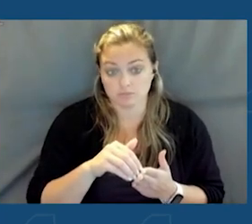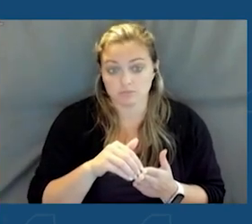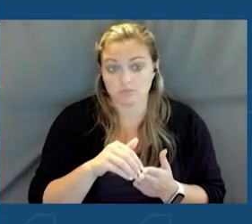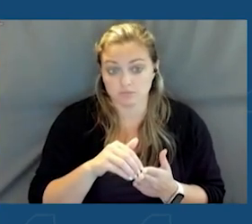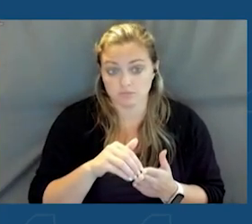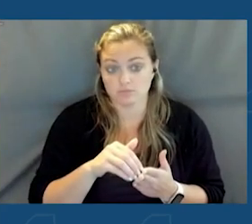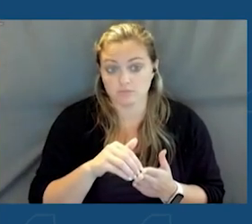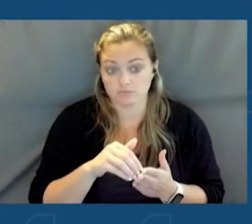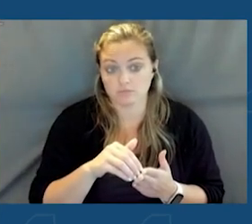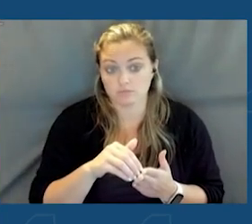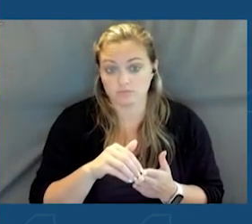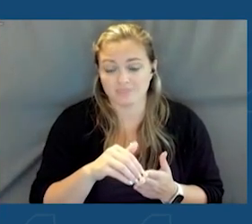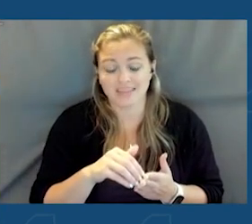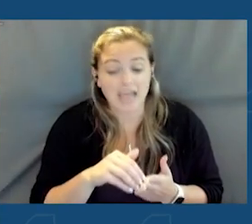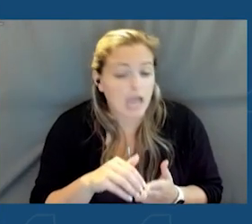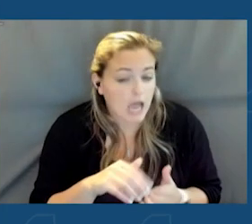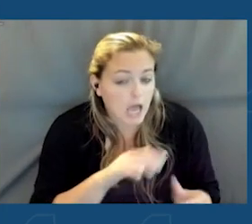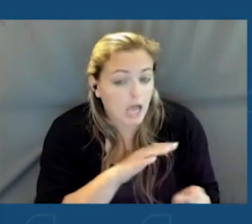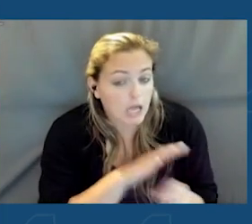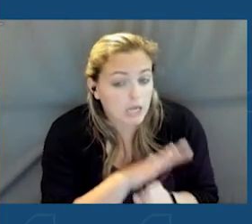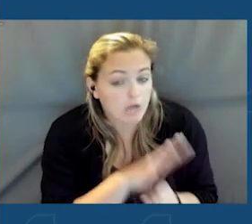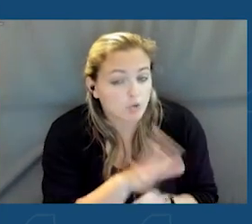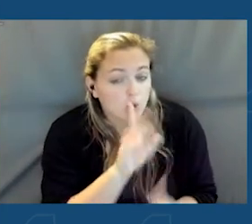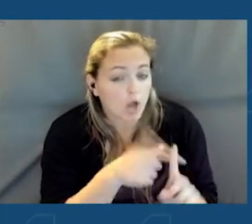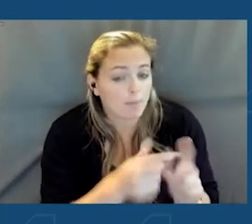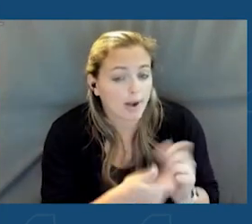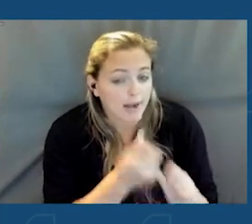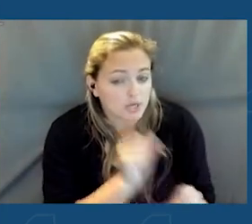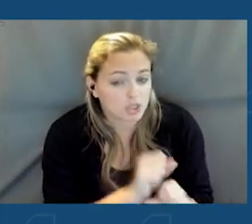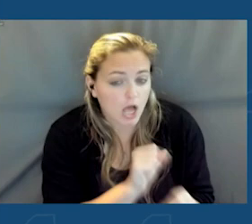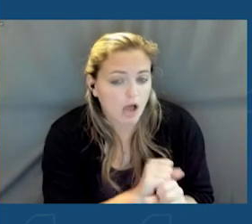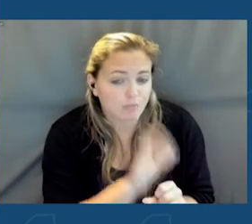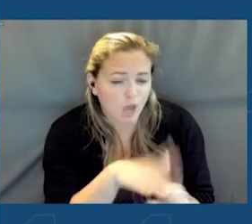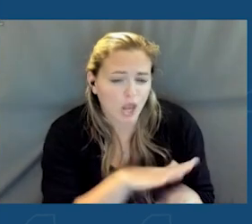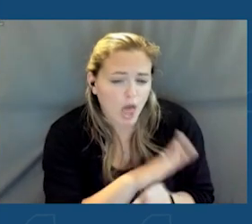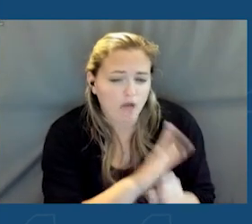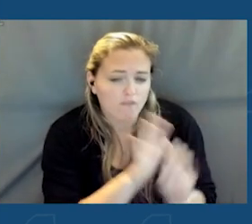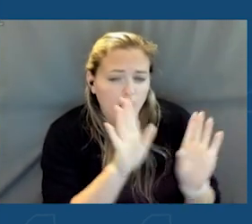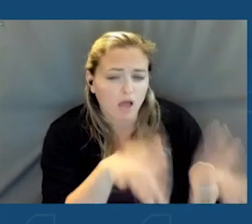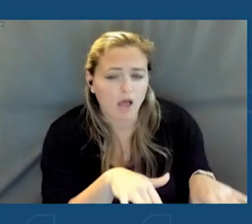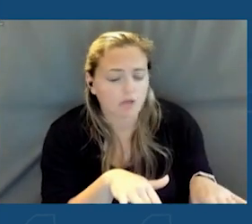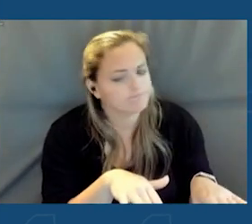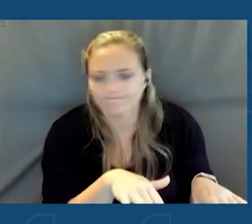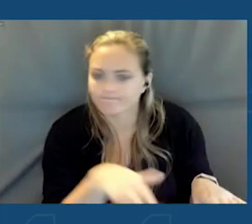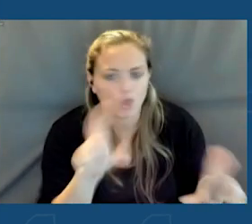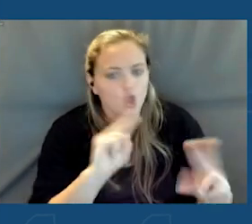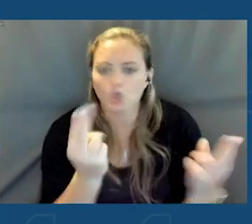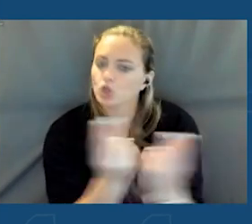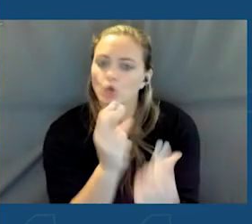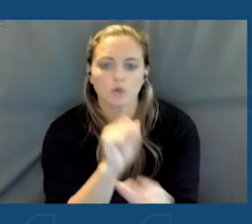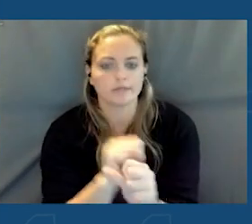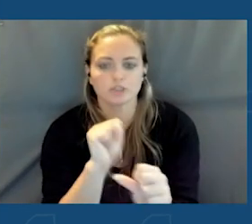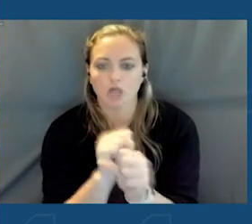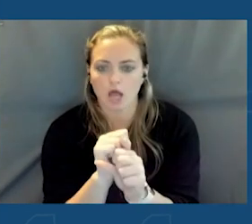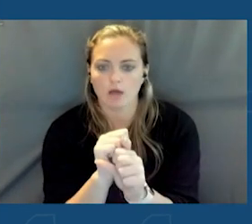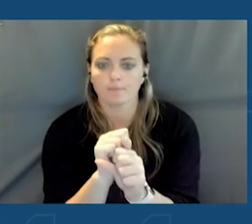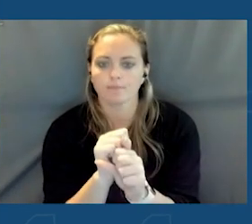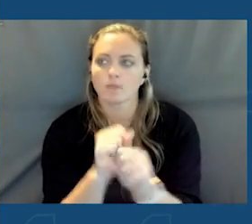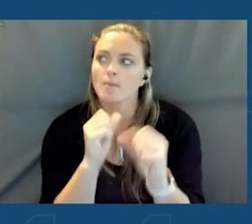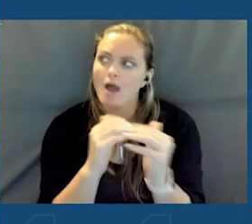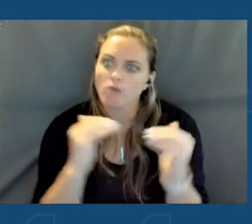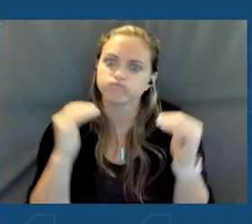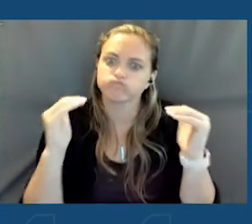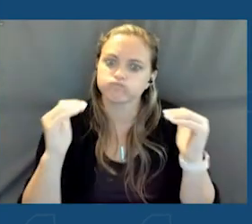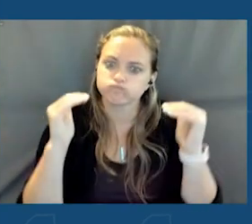And it's not good enough just to talk about any jobs. When we talk about union jobs are about upward mobility.